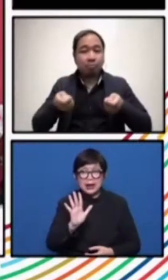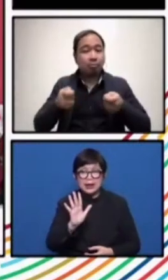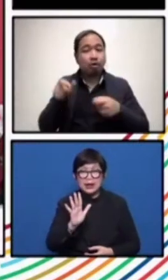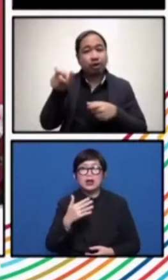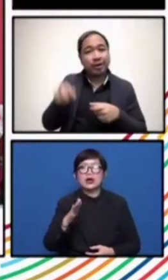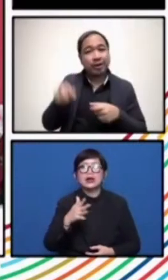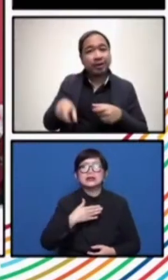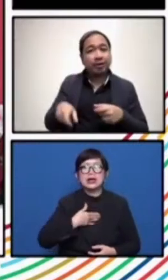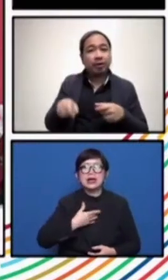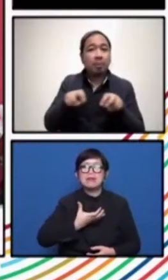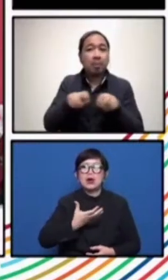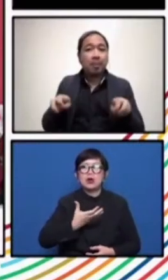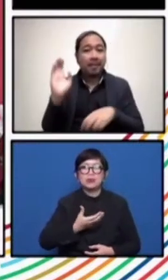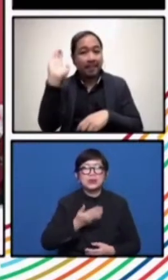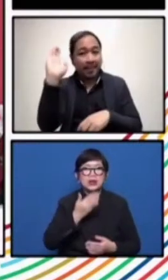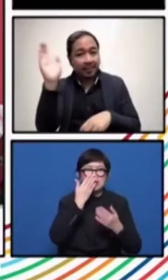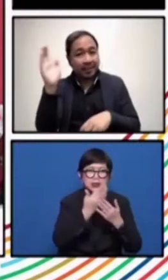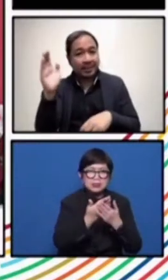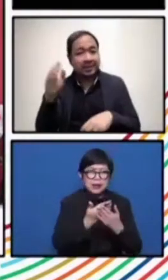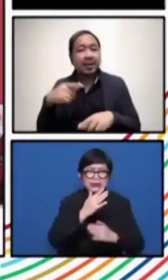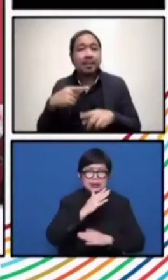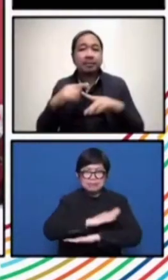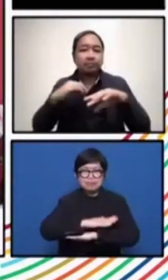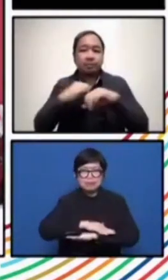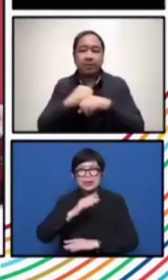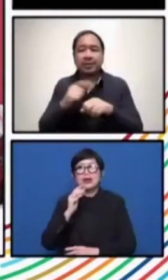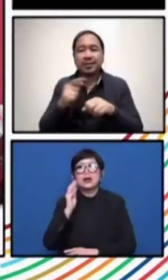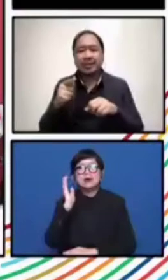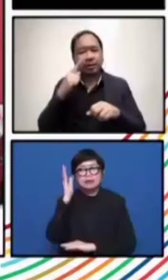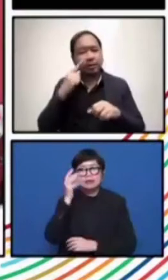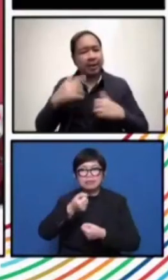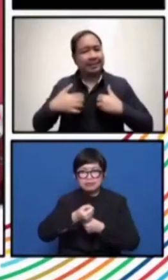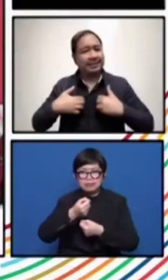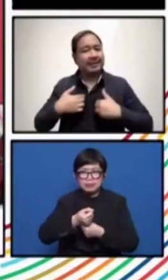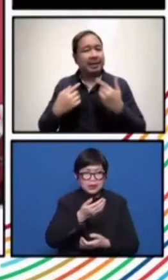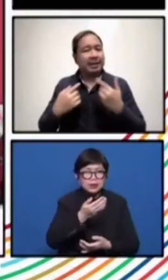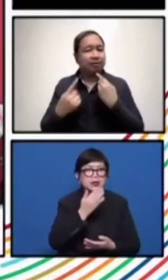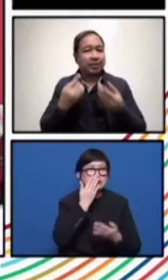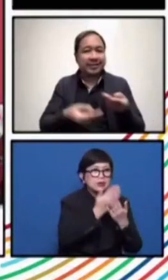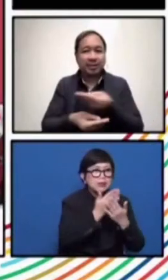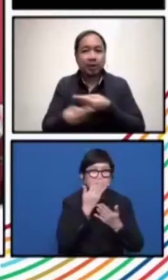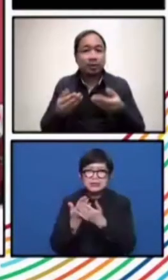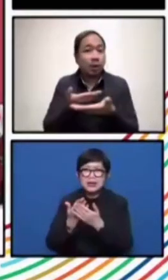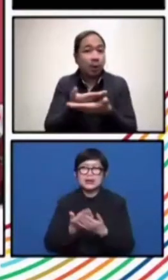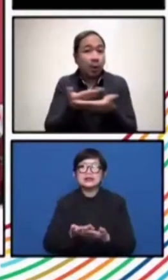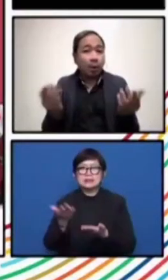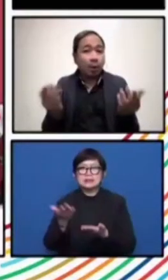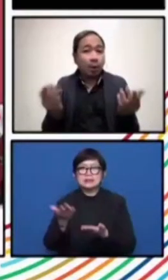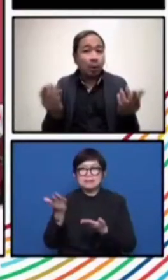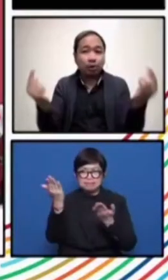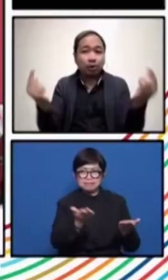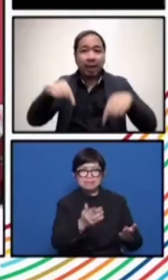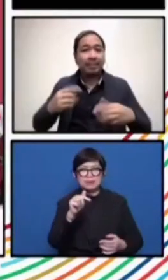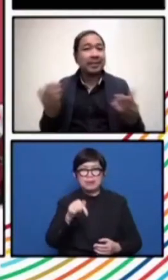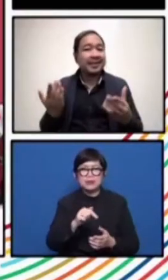and delegates for such a lively discussions and all of you present for these Roundtable discussions I know lunch is just in